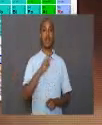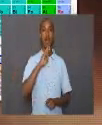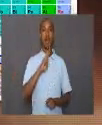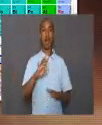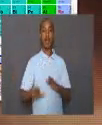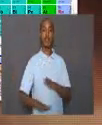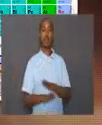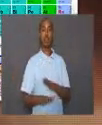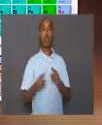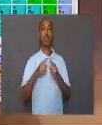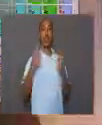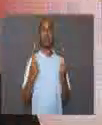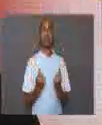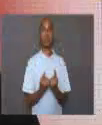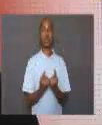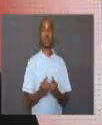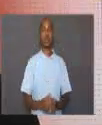bottom of their groups.